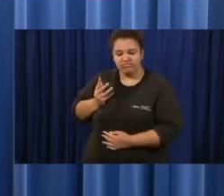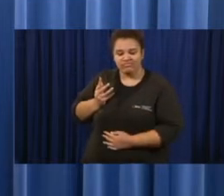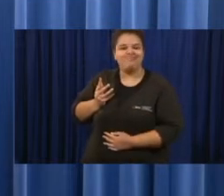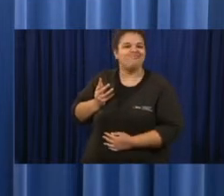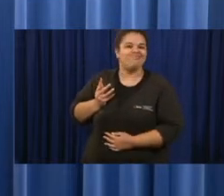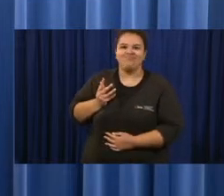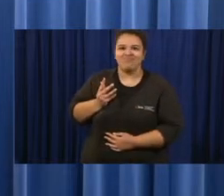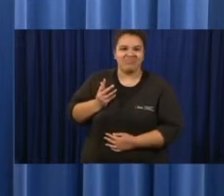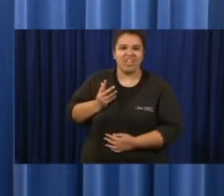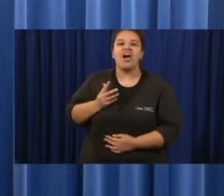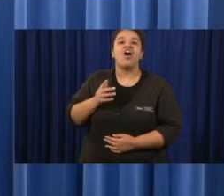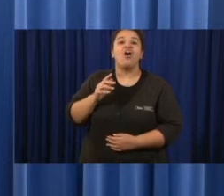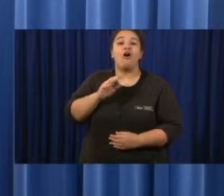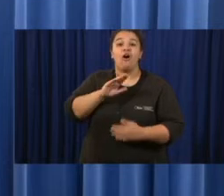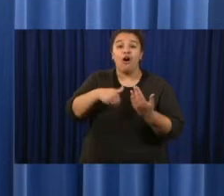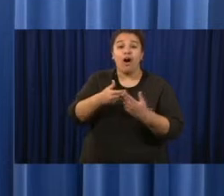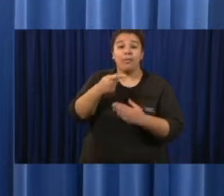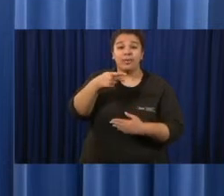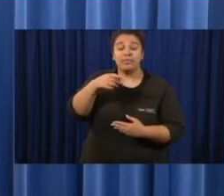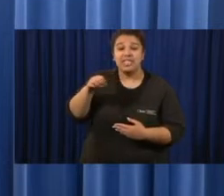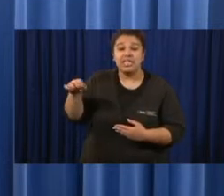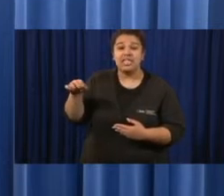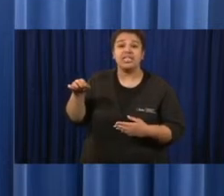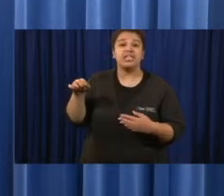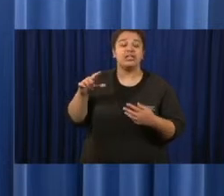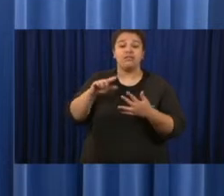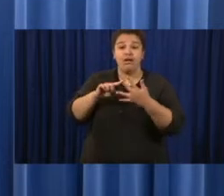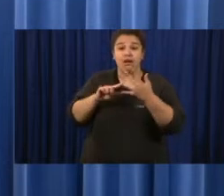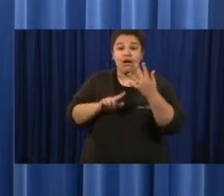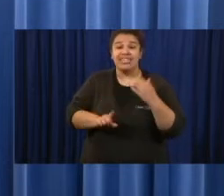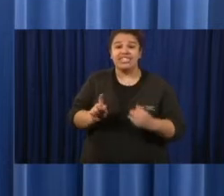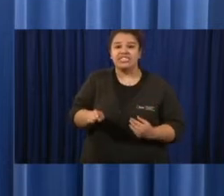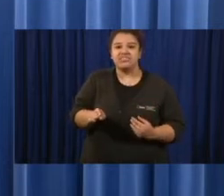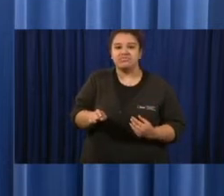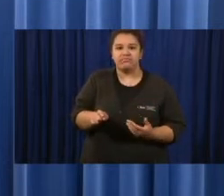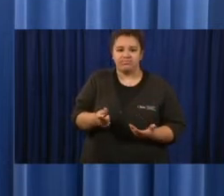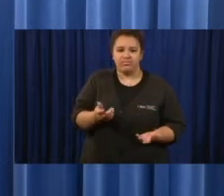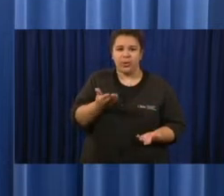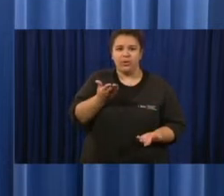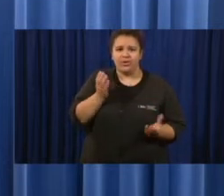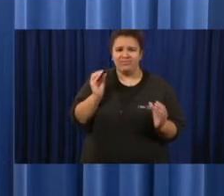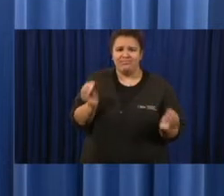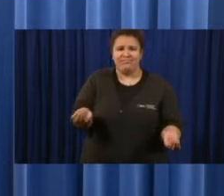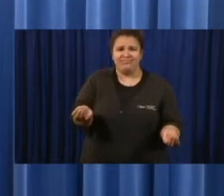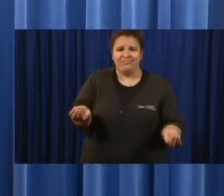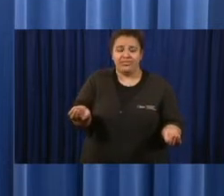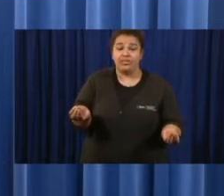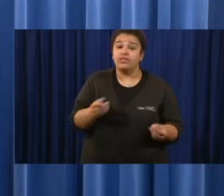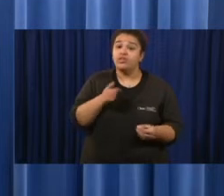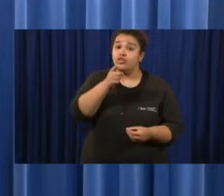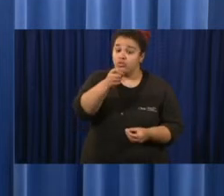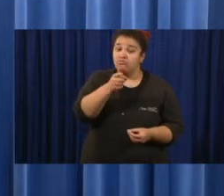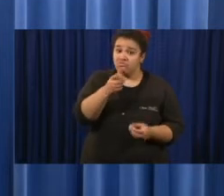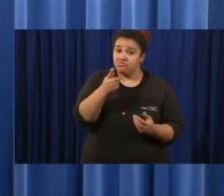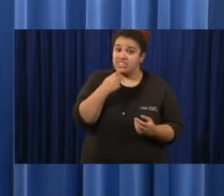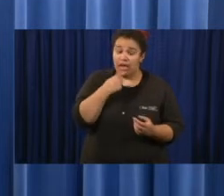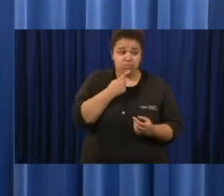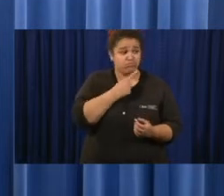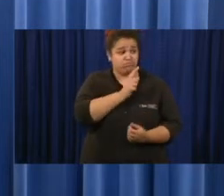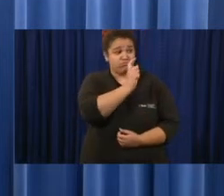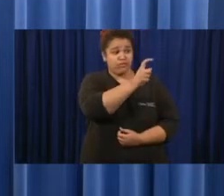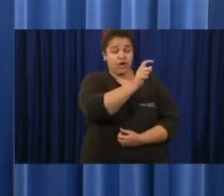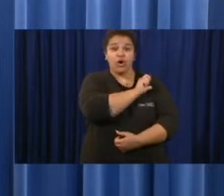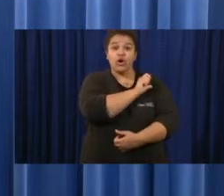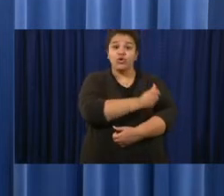PPE. And also you said you have given the Director authority to determine what kind of testing is appropriate. Why is mass testing no